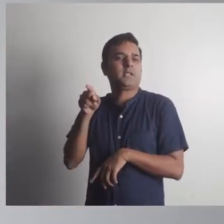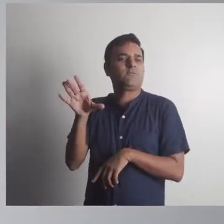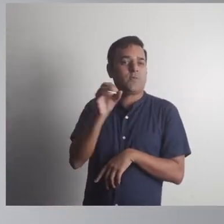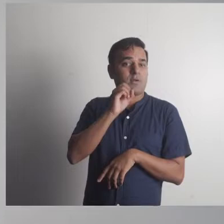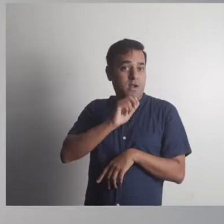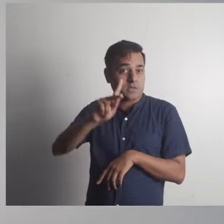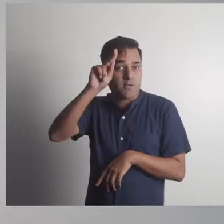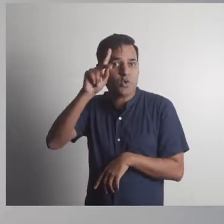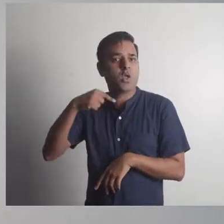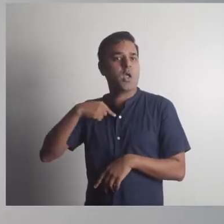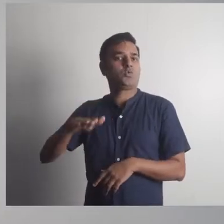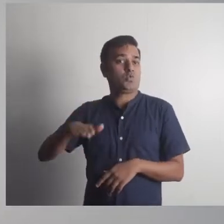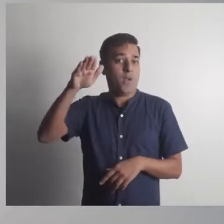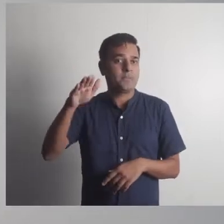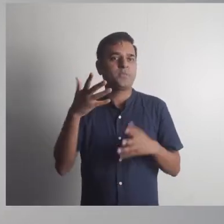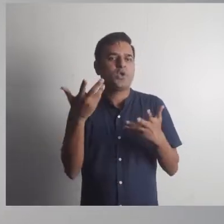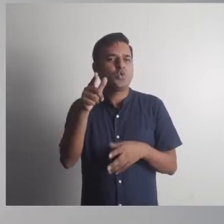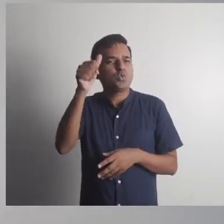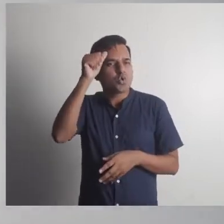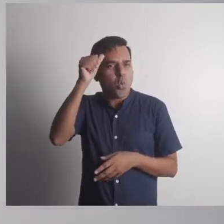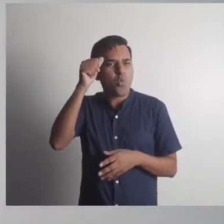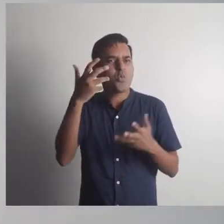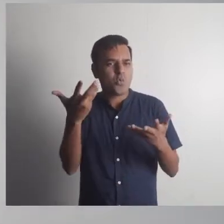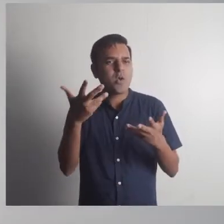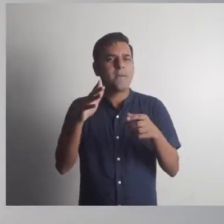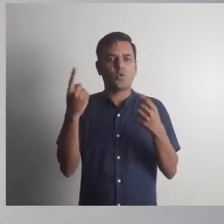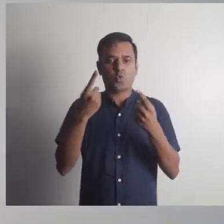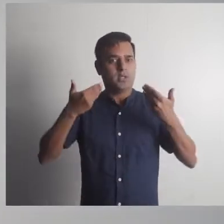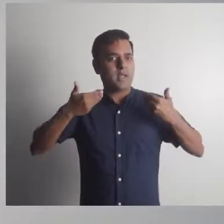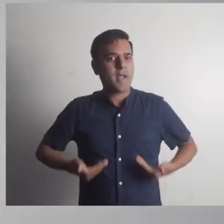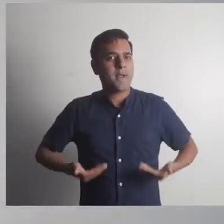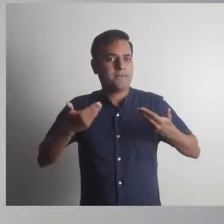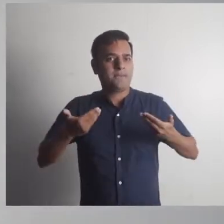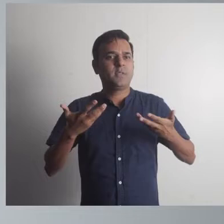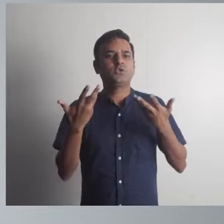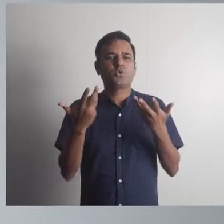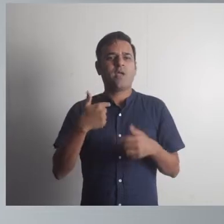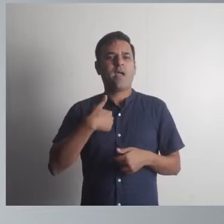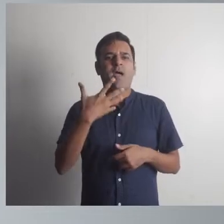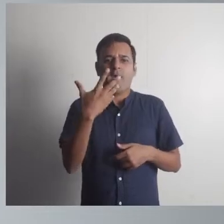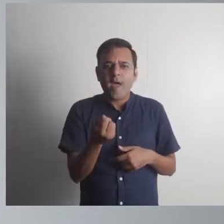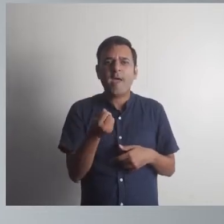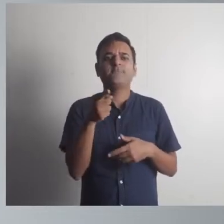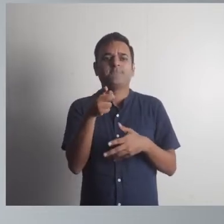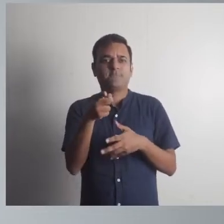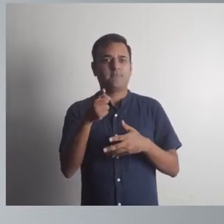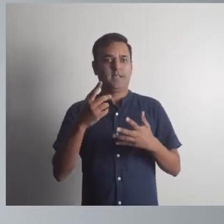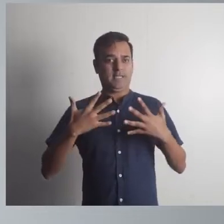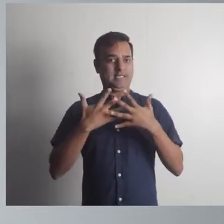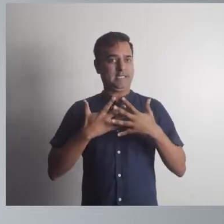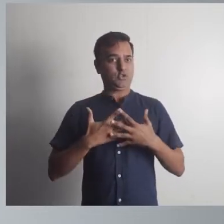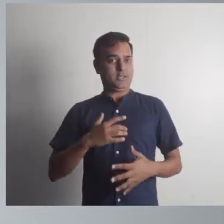at 53 years old, I have a really intersectional identity. Now, the naming is not the intersectionality. What